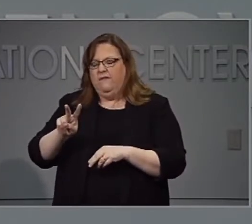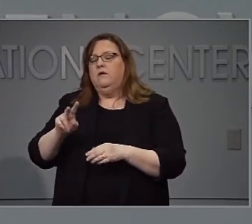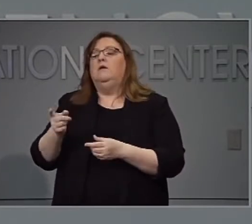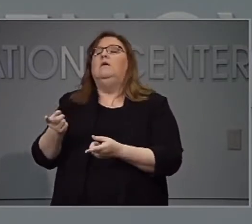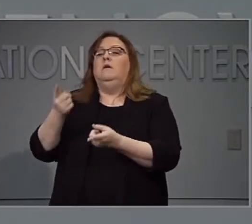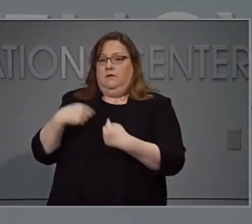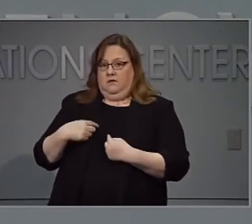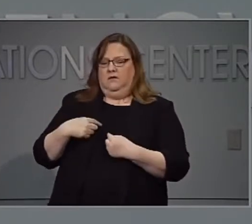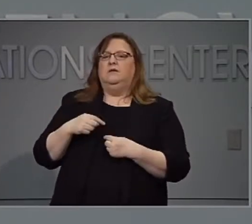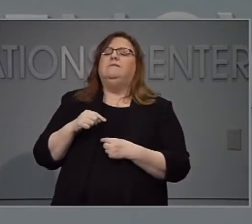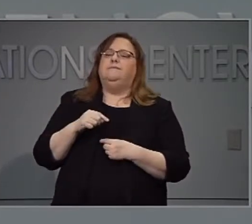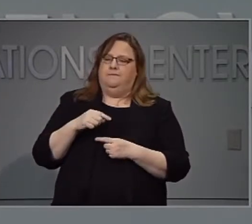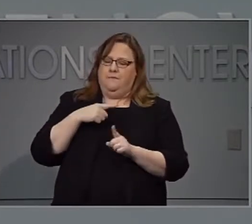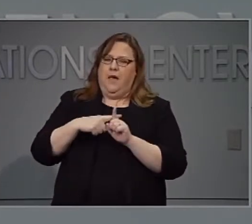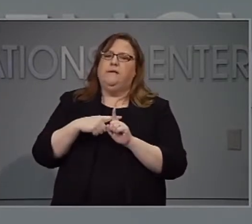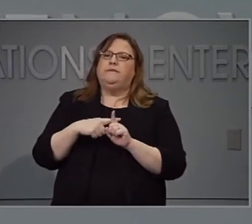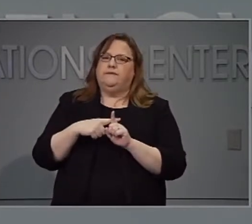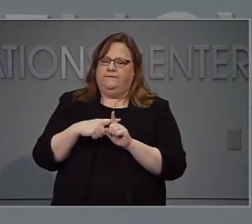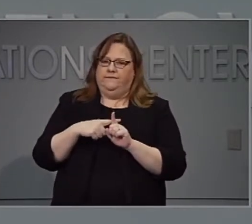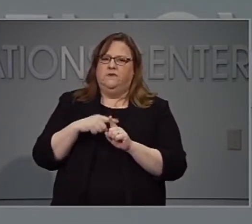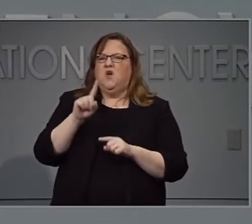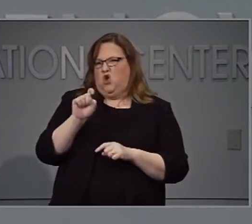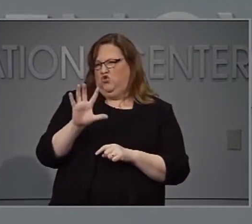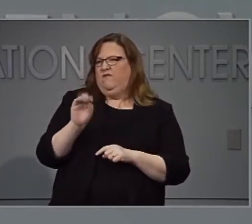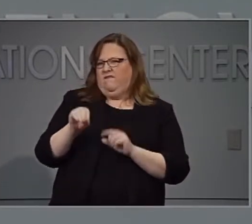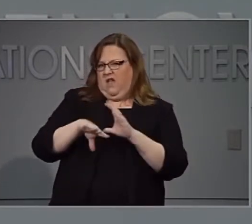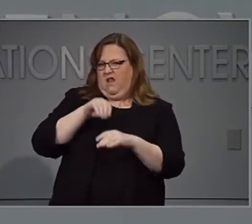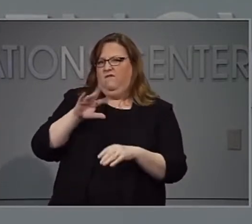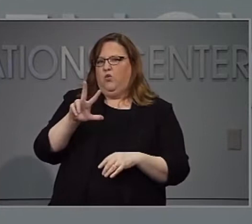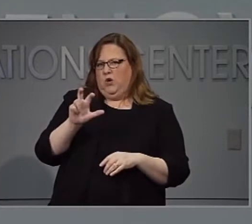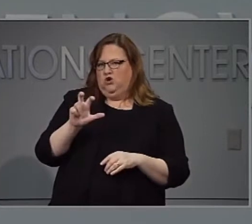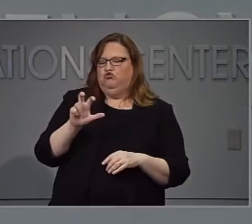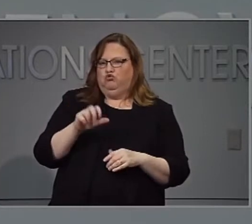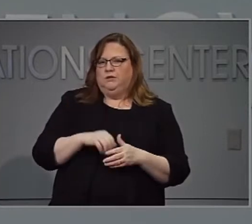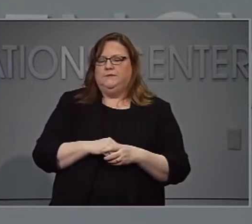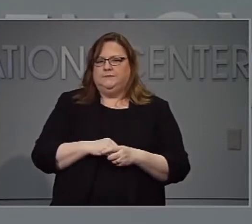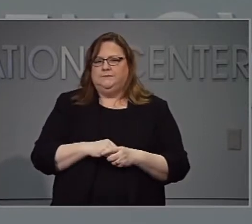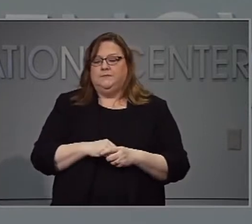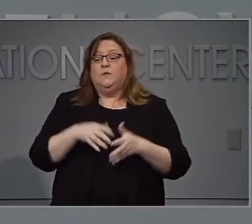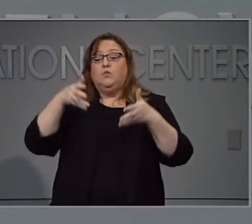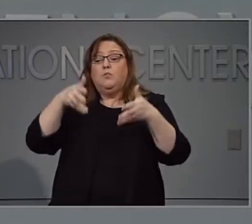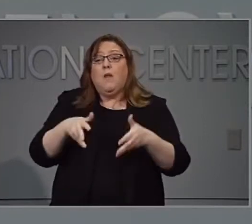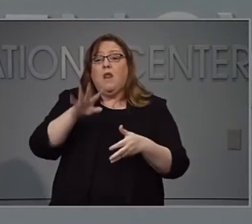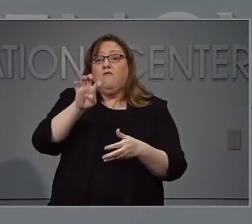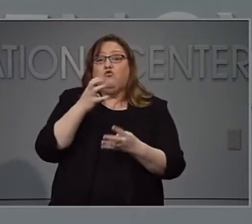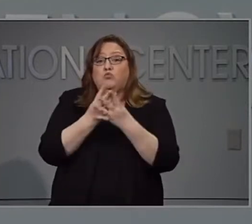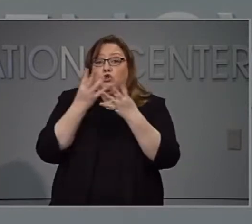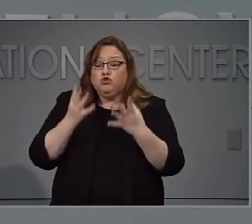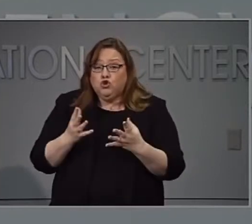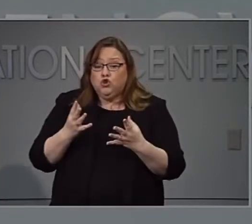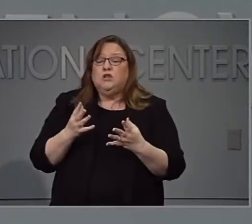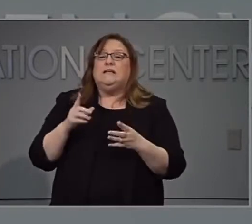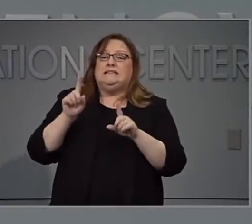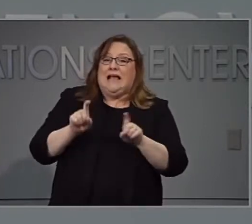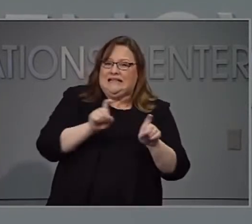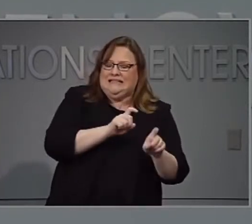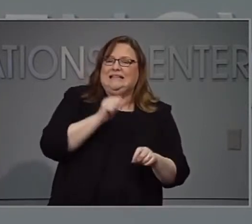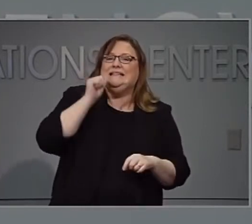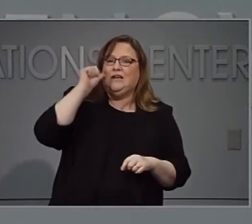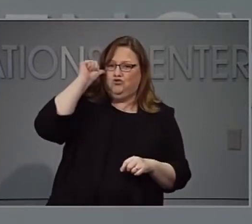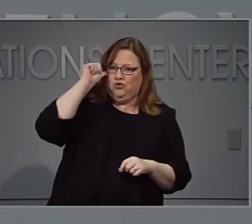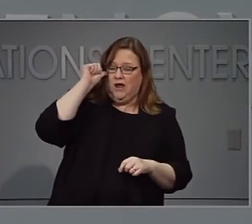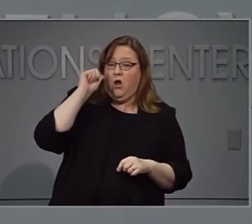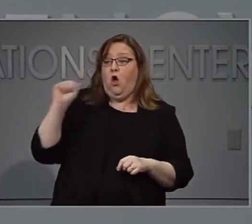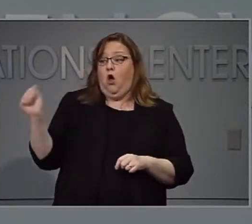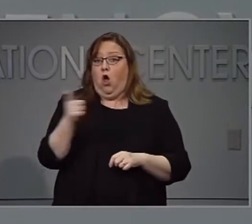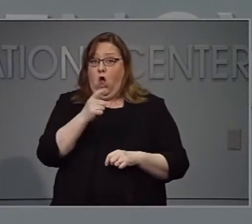400 offenders tested yesterday, and the entire staff of around 250 people at Noose were offered the